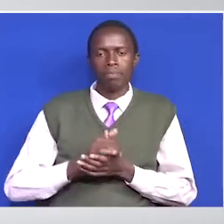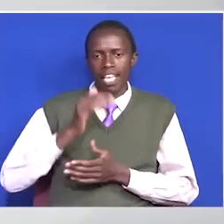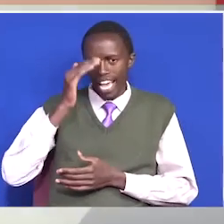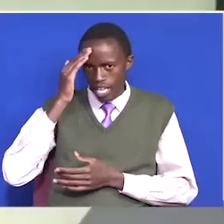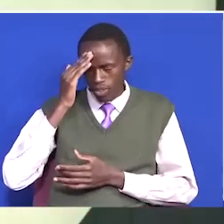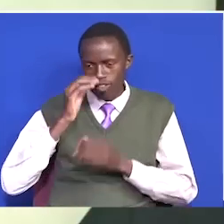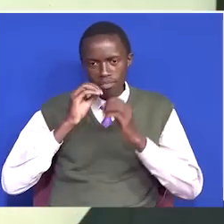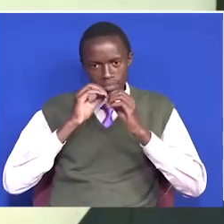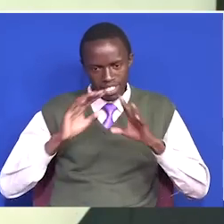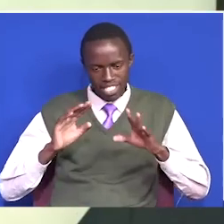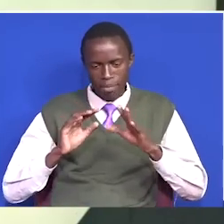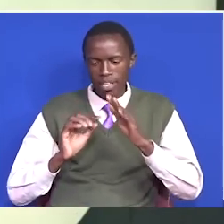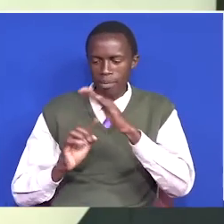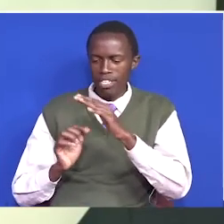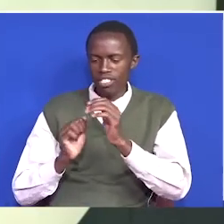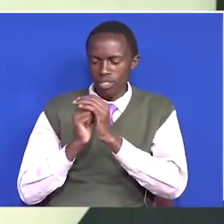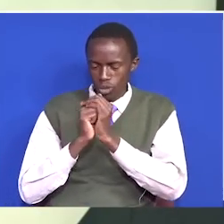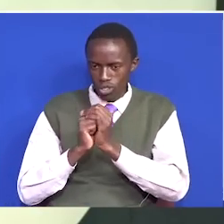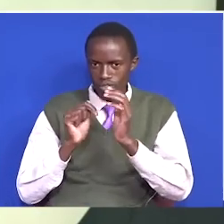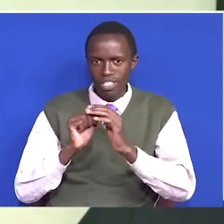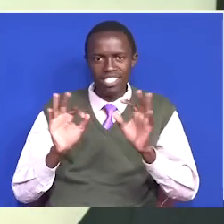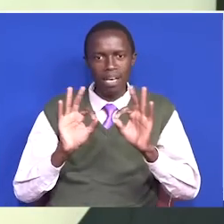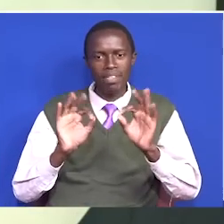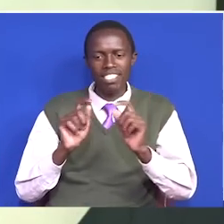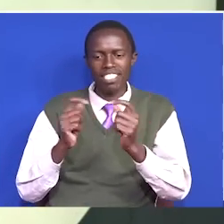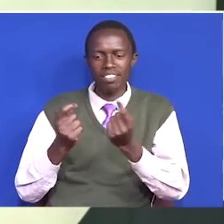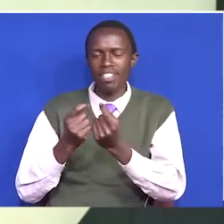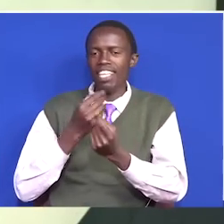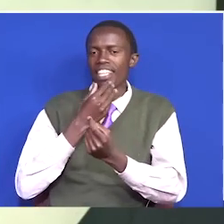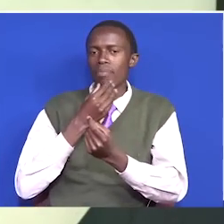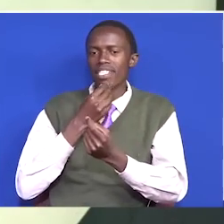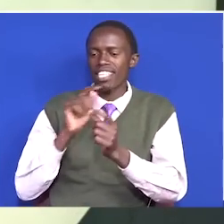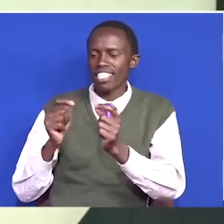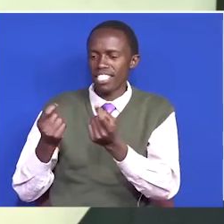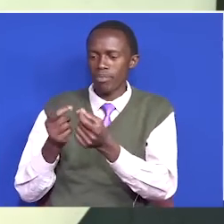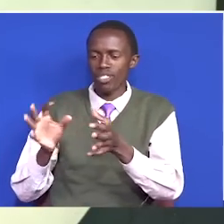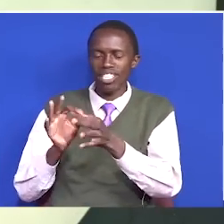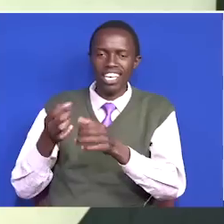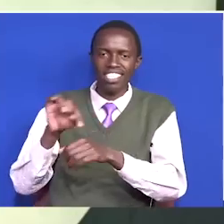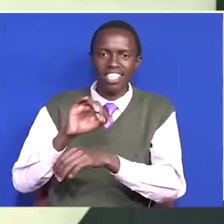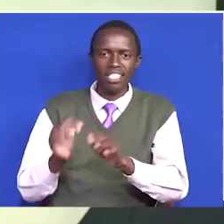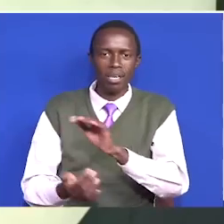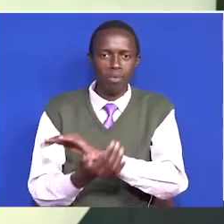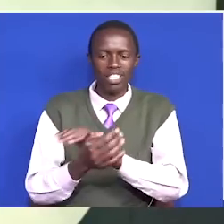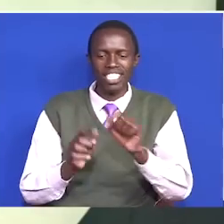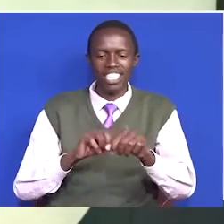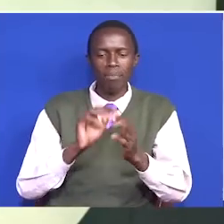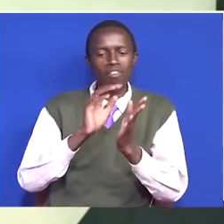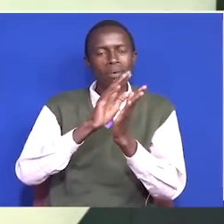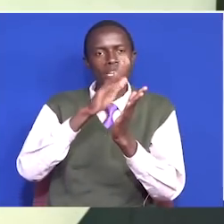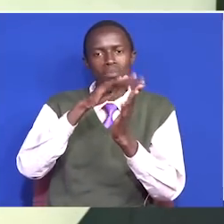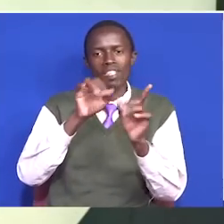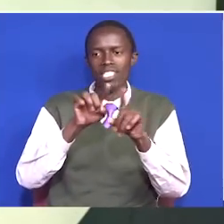I know you have been blessed by the ministry in worship from this amazing team, the Men's Chorale, joining us this morning in a time of